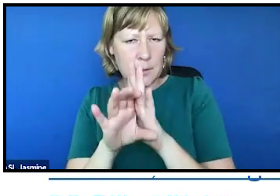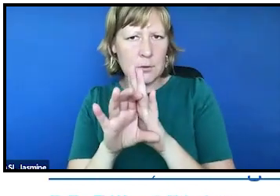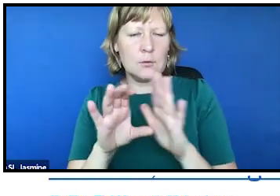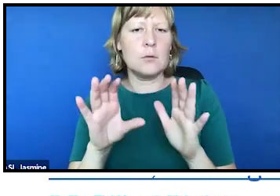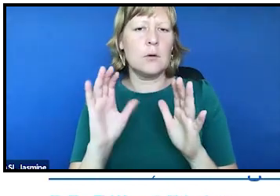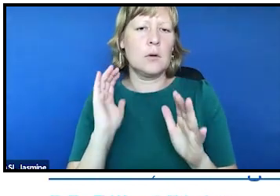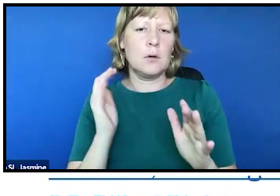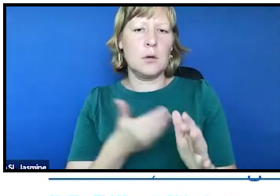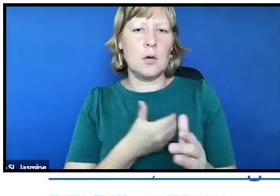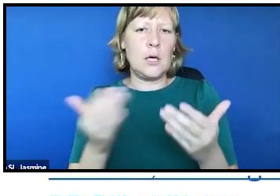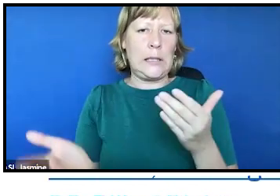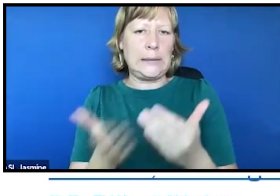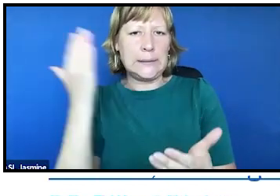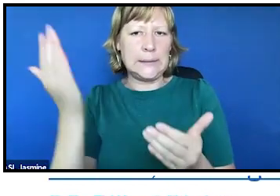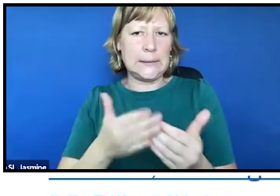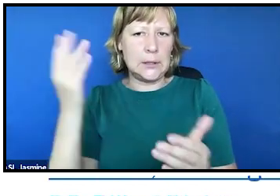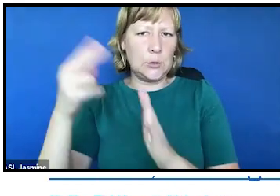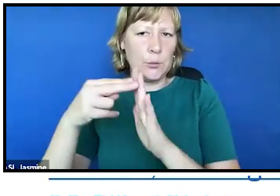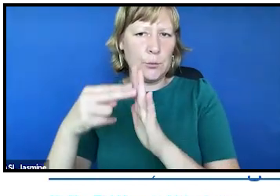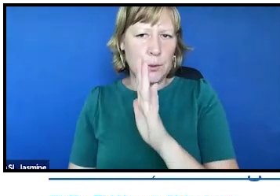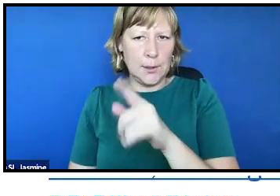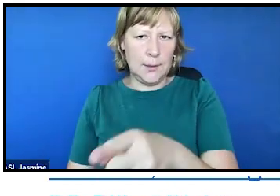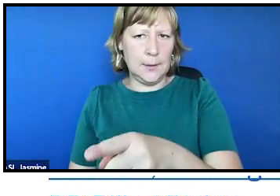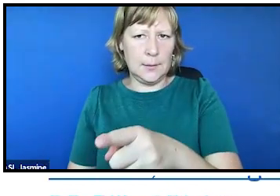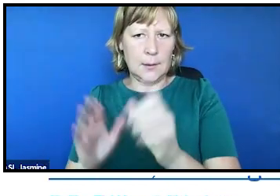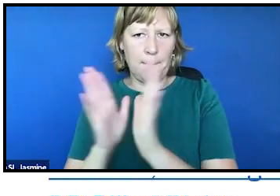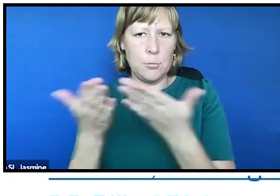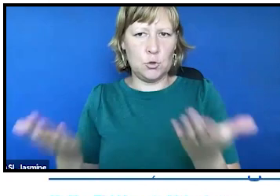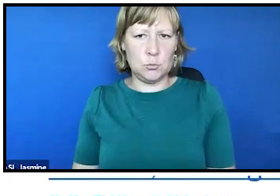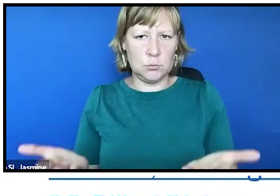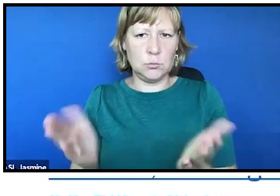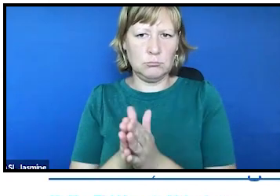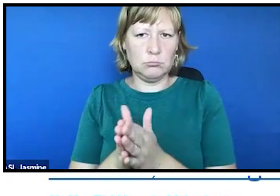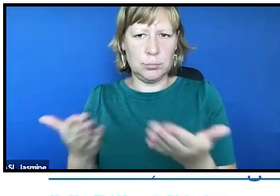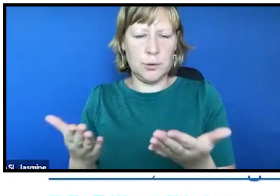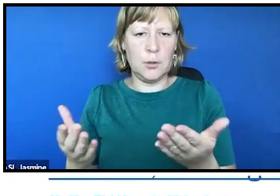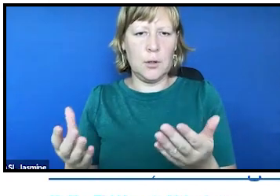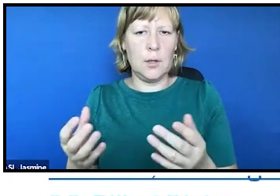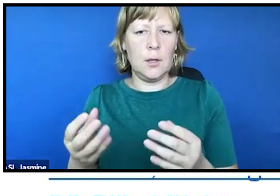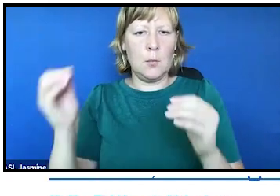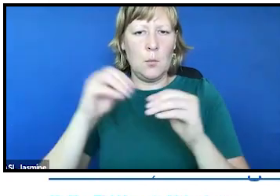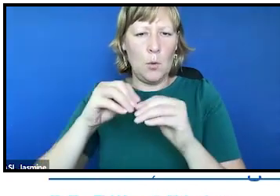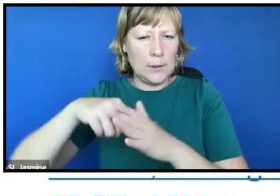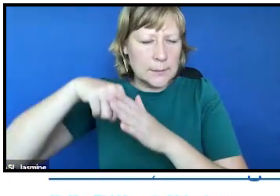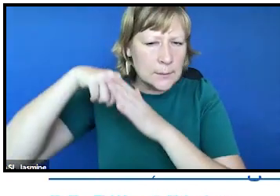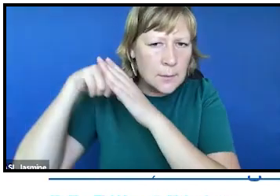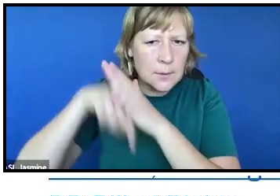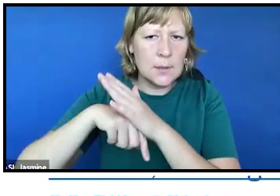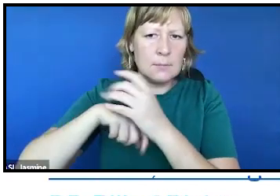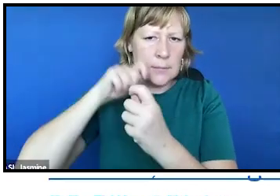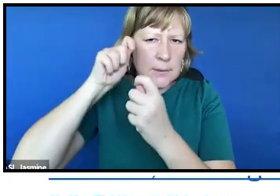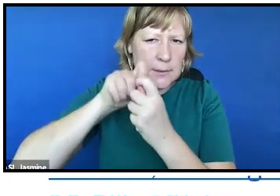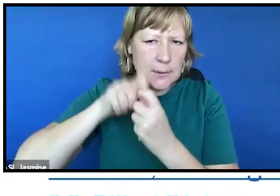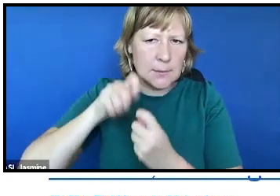accompanied easy read guidebook. This guidebook is going into more detail on the information in the flyer. So